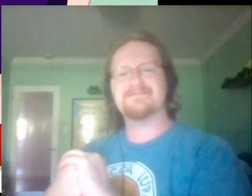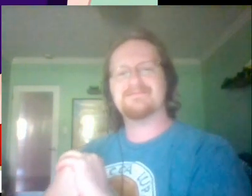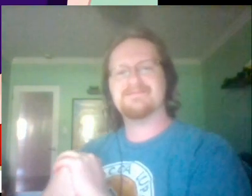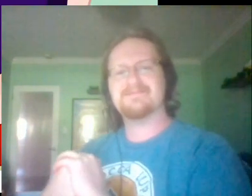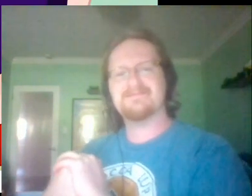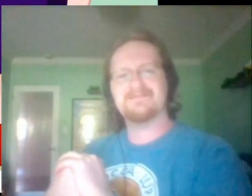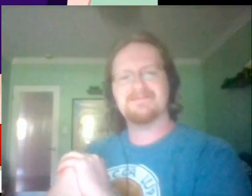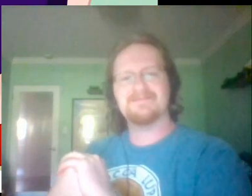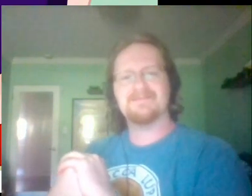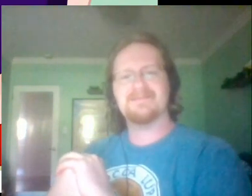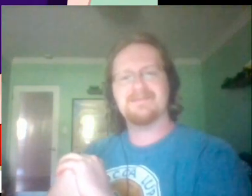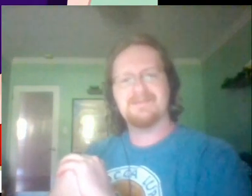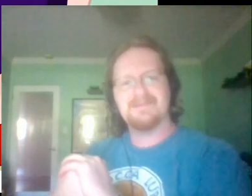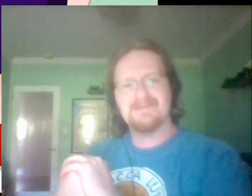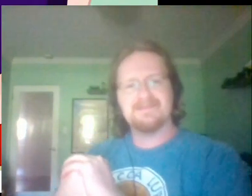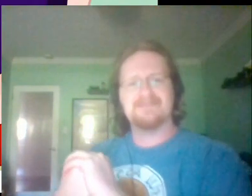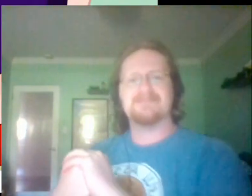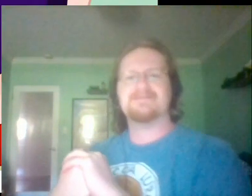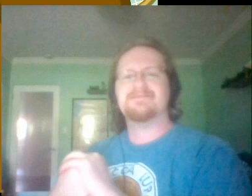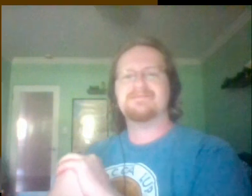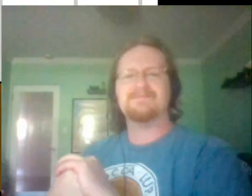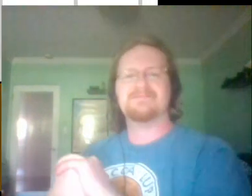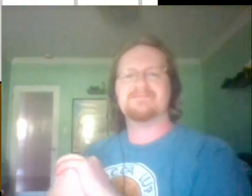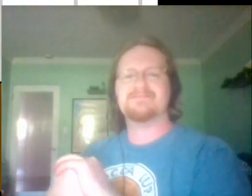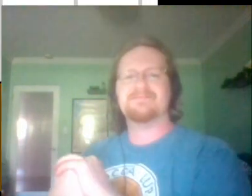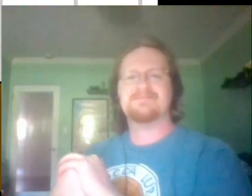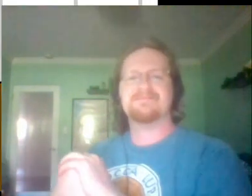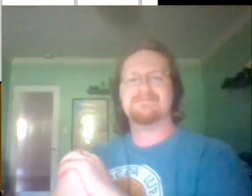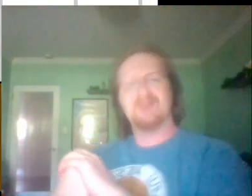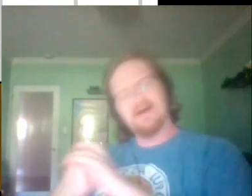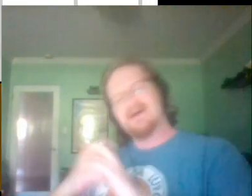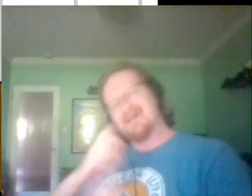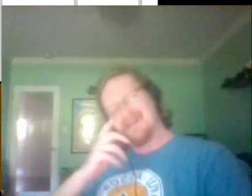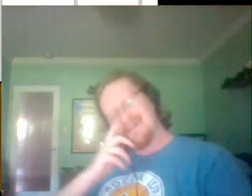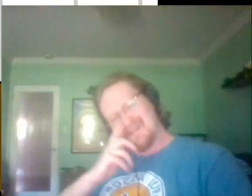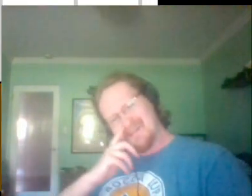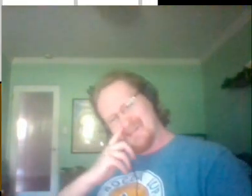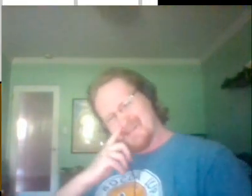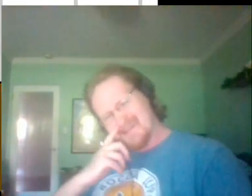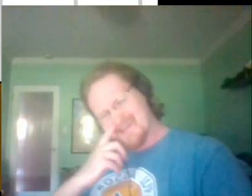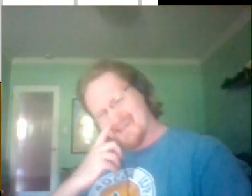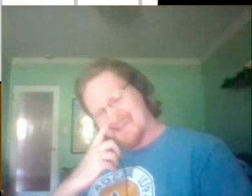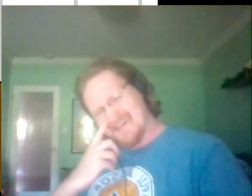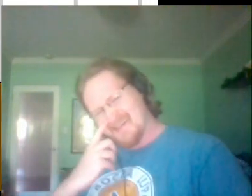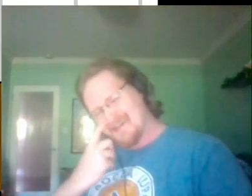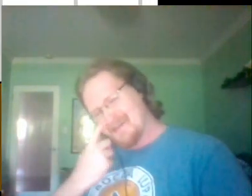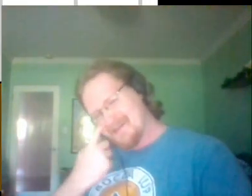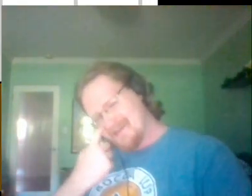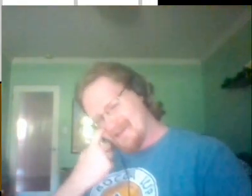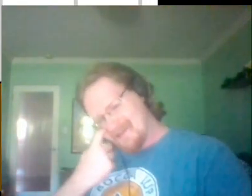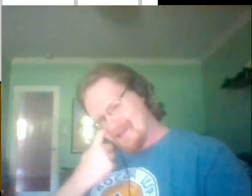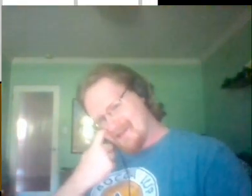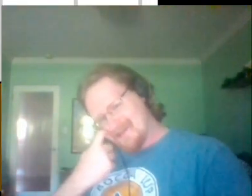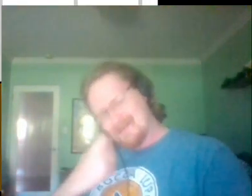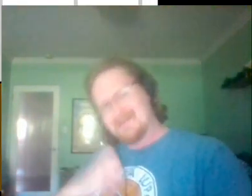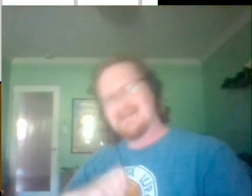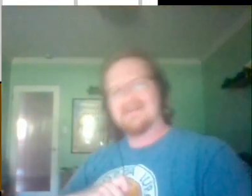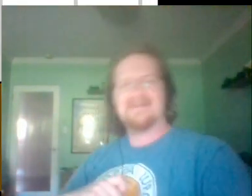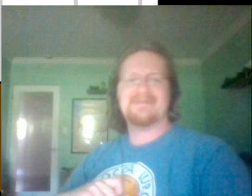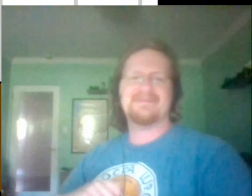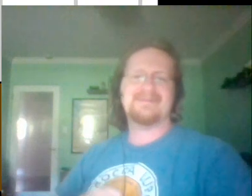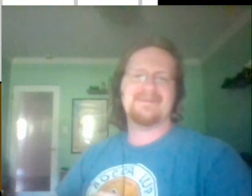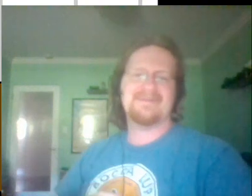I should win it! Well, it looks like our sportscaster isn't being a very good